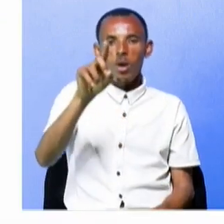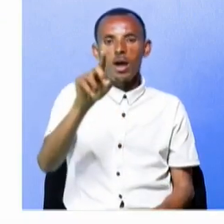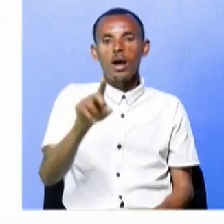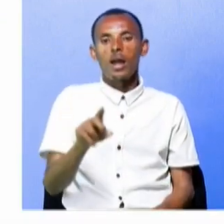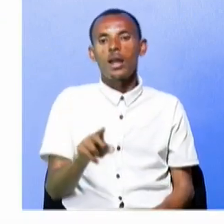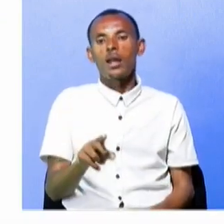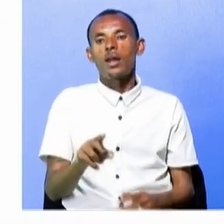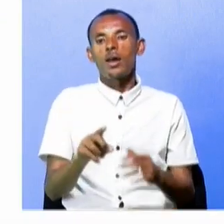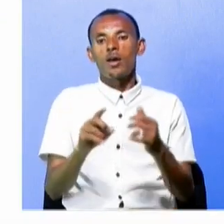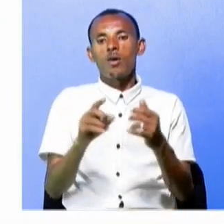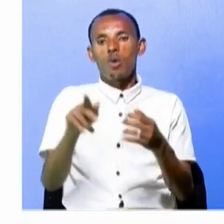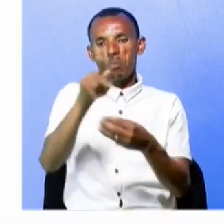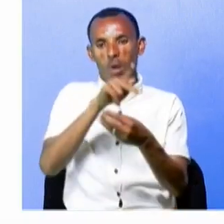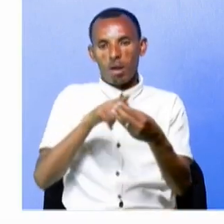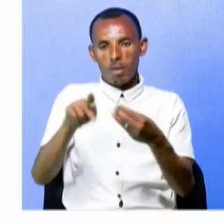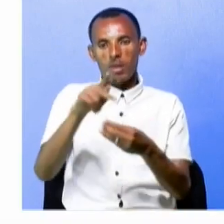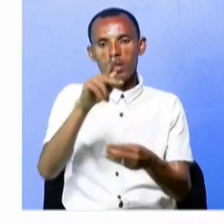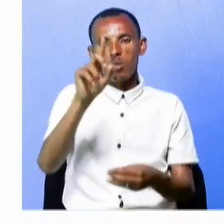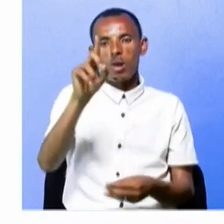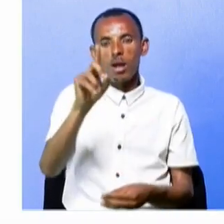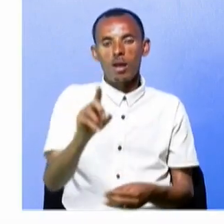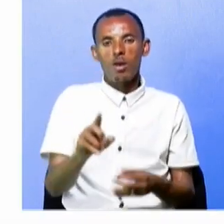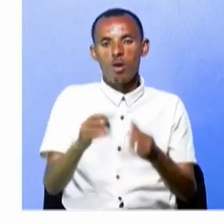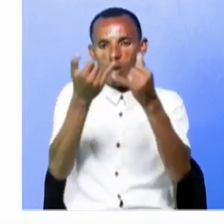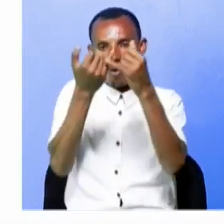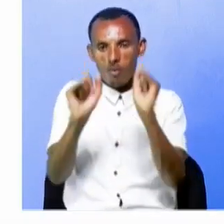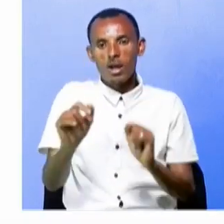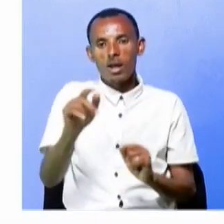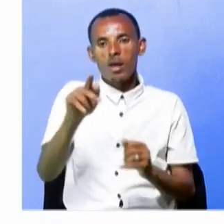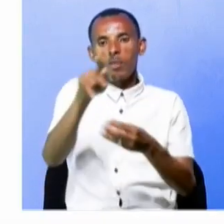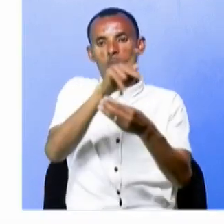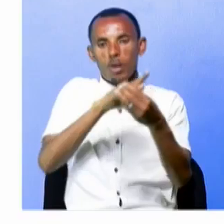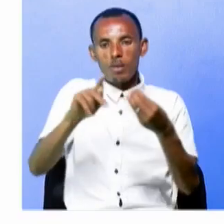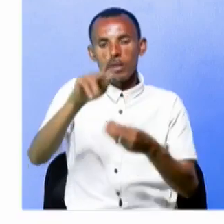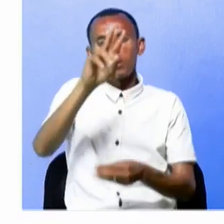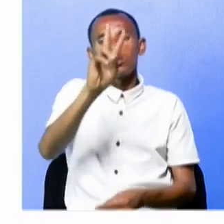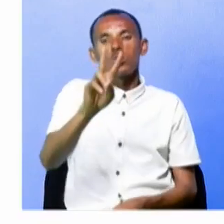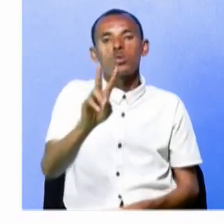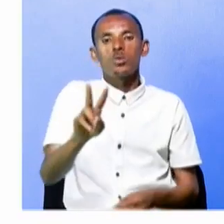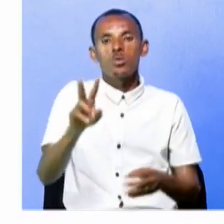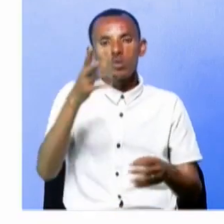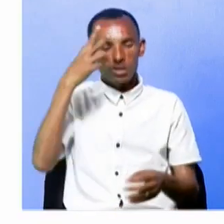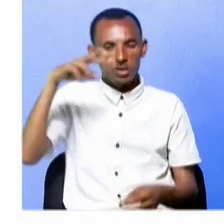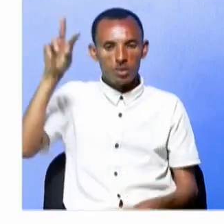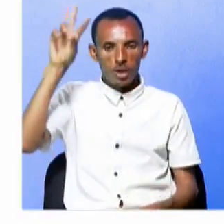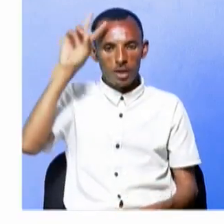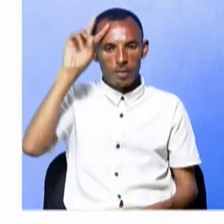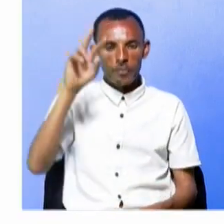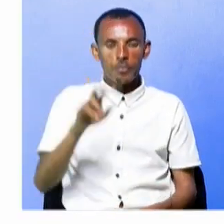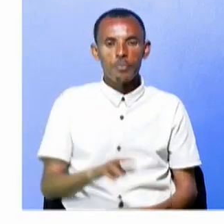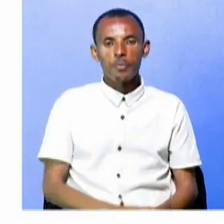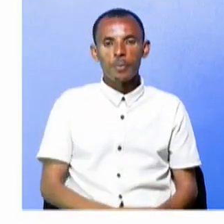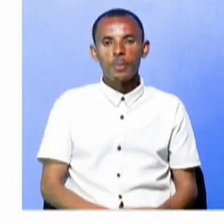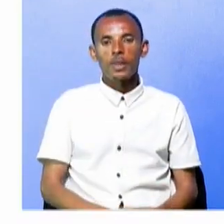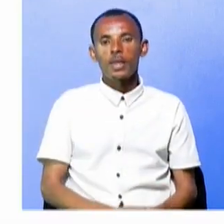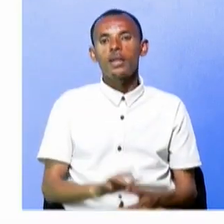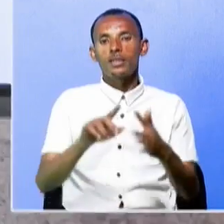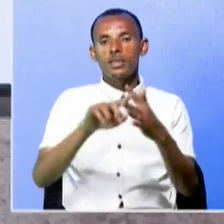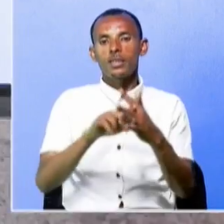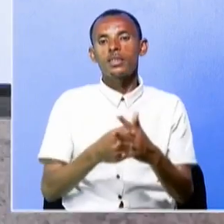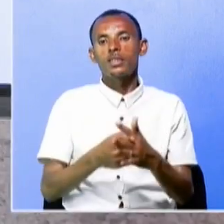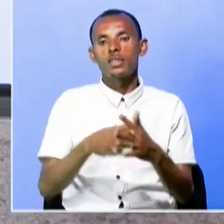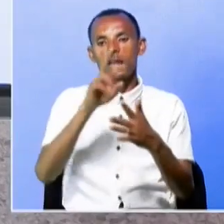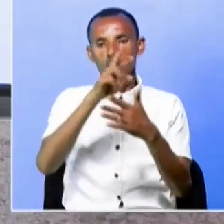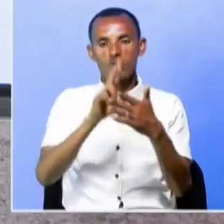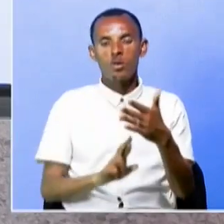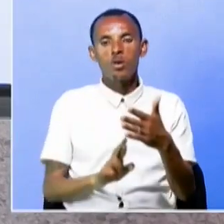it P1 by P2 the whole square. Okay, since the ratio